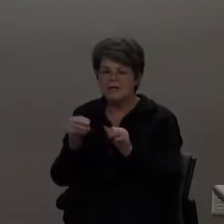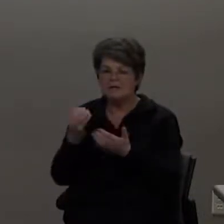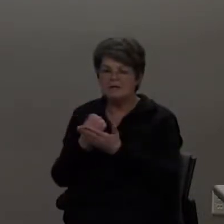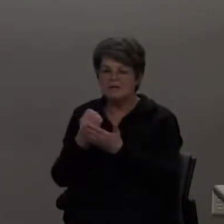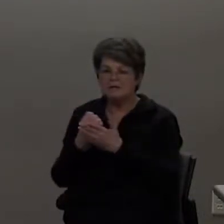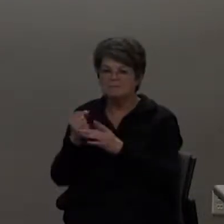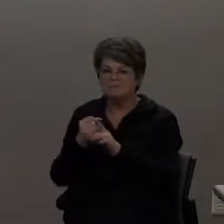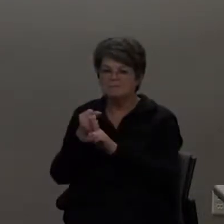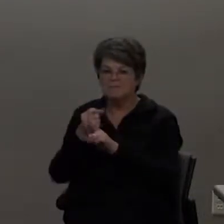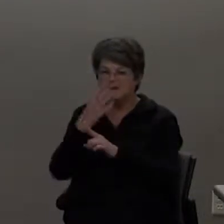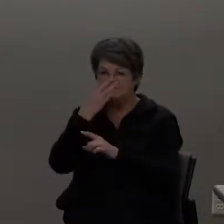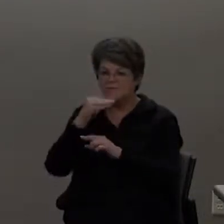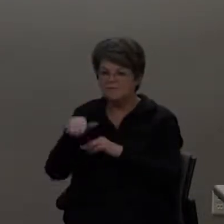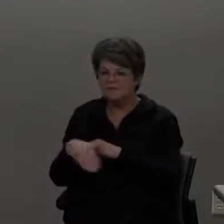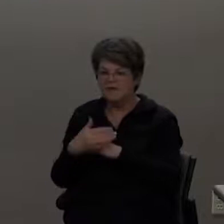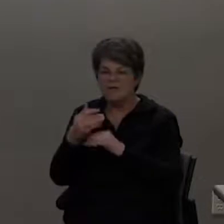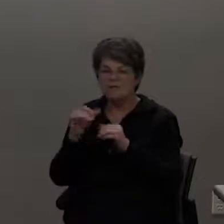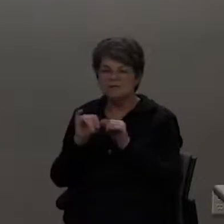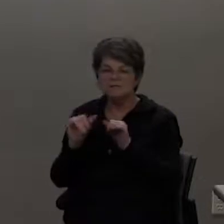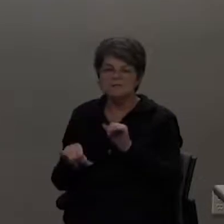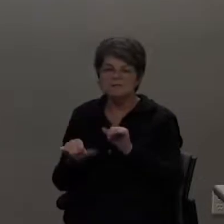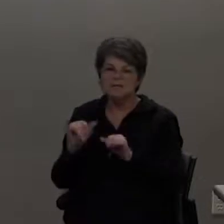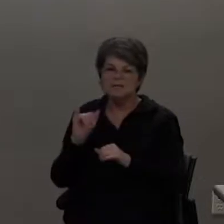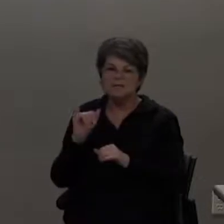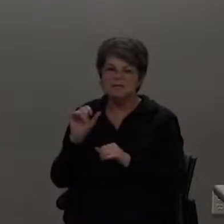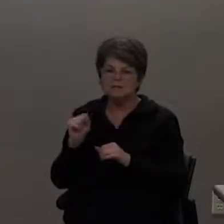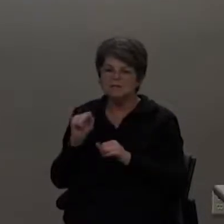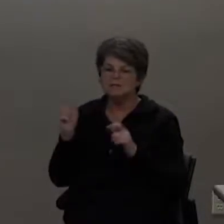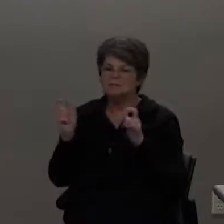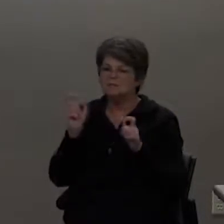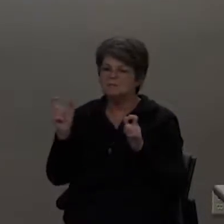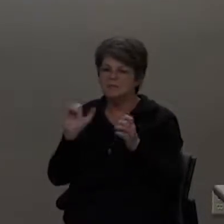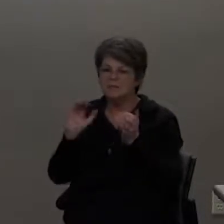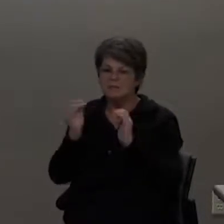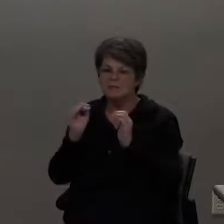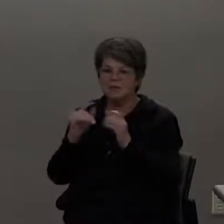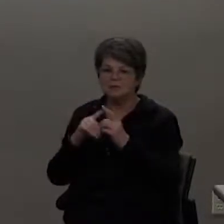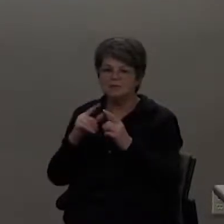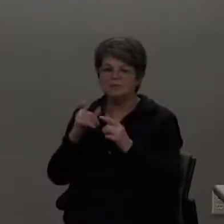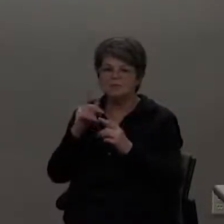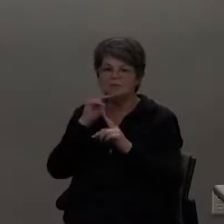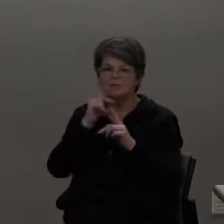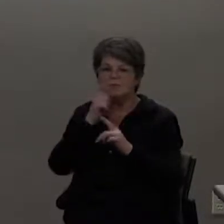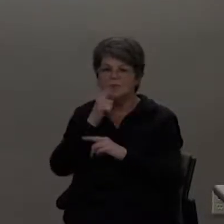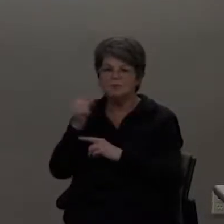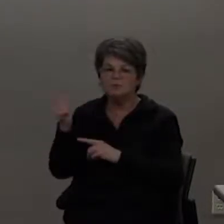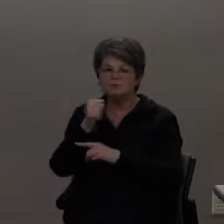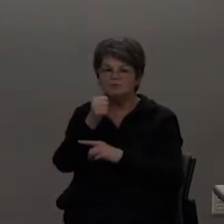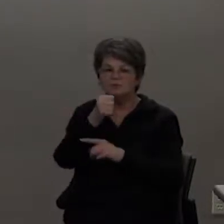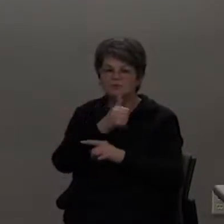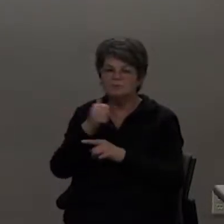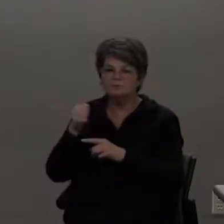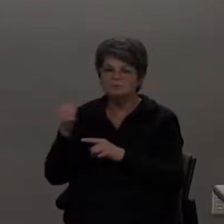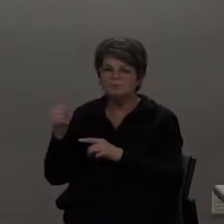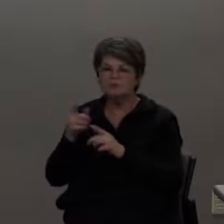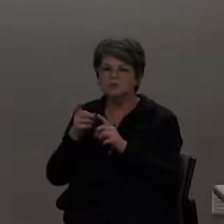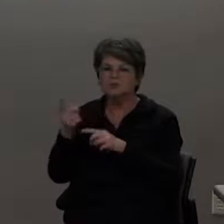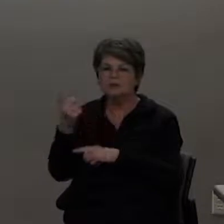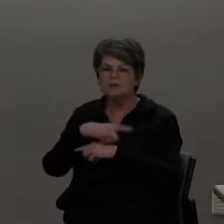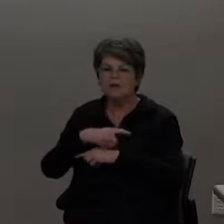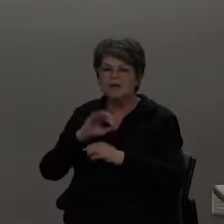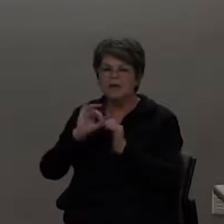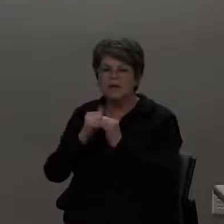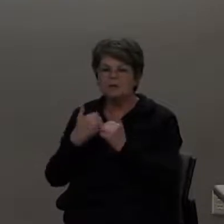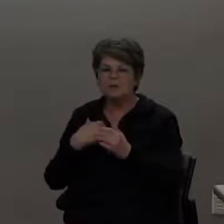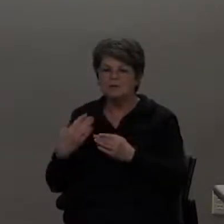impact of that overnight stay is substantial compared to the day trippers. And so how do we then create those cross-marketing